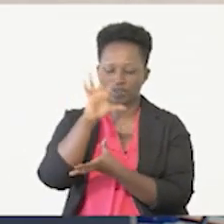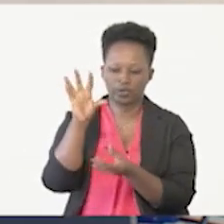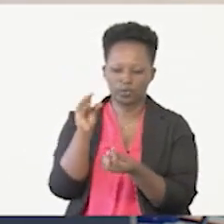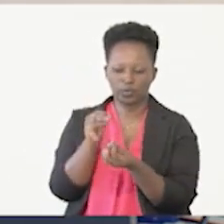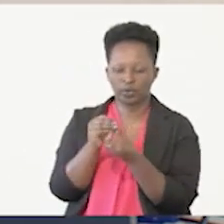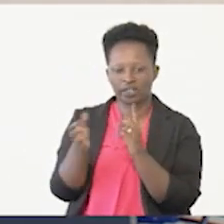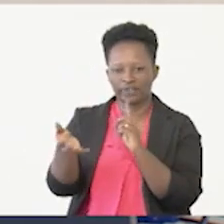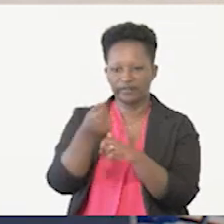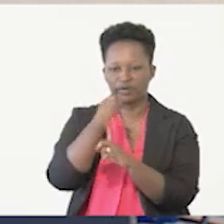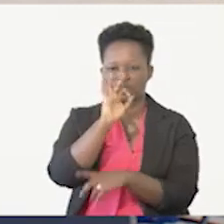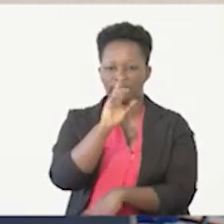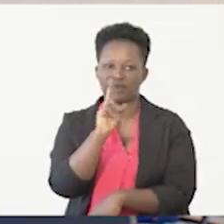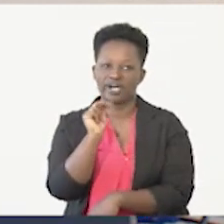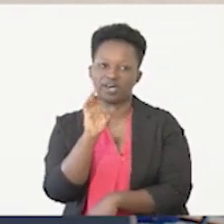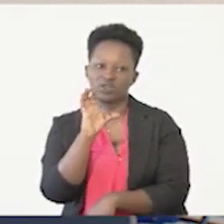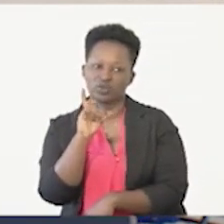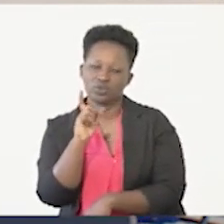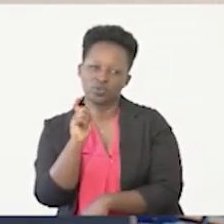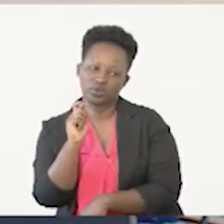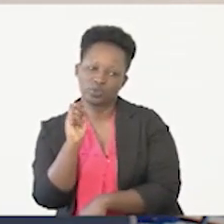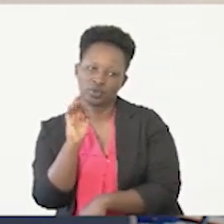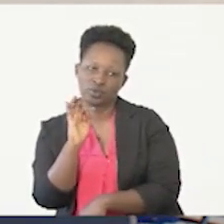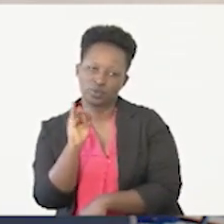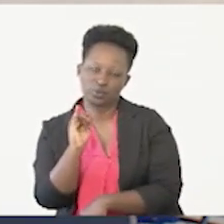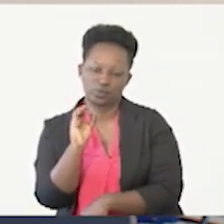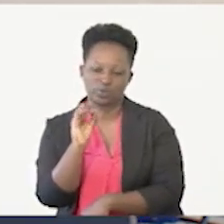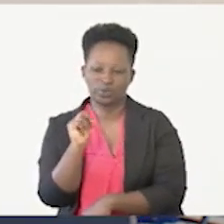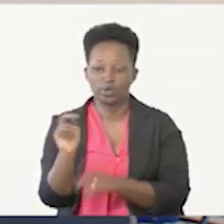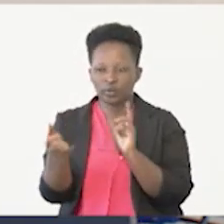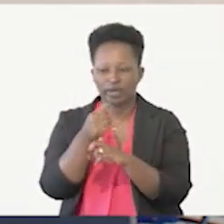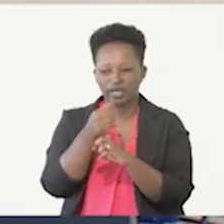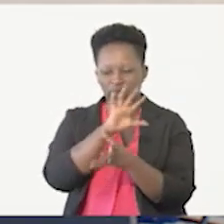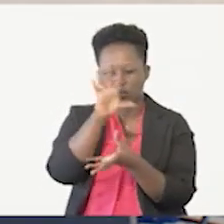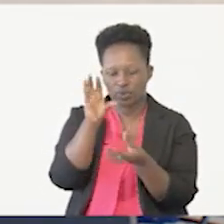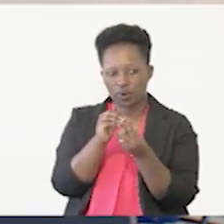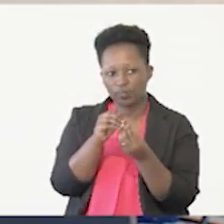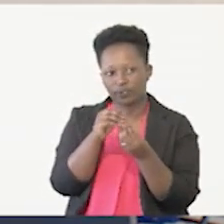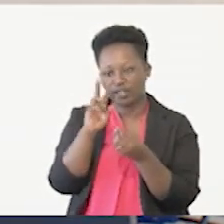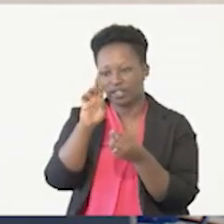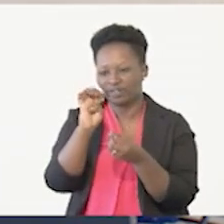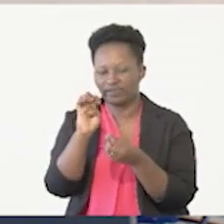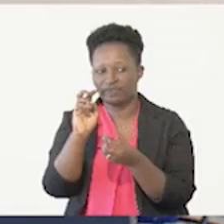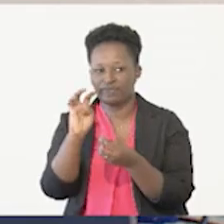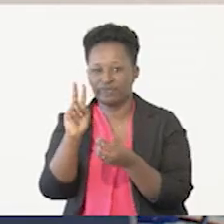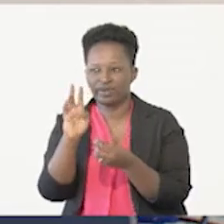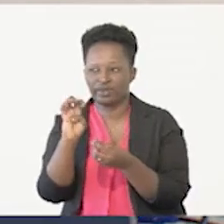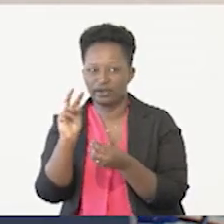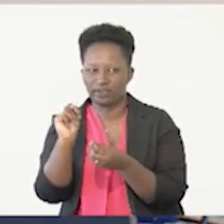of the firm. We know that total revenue, to get total revenue, you will get price